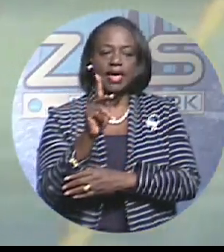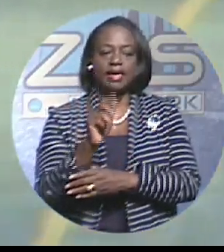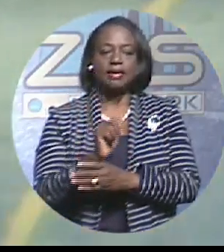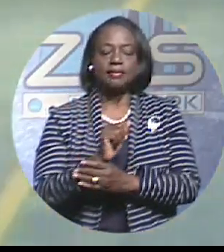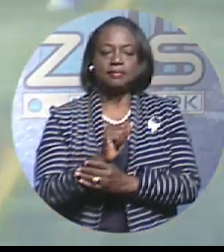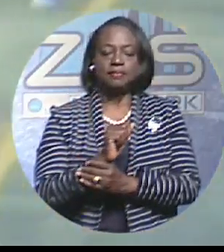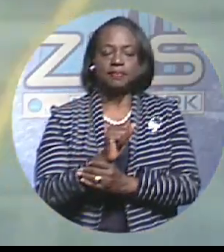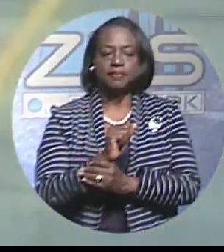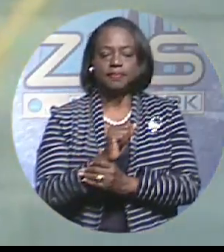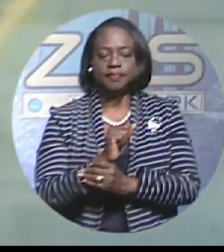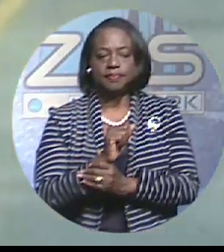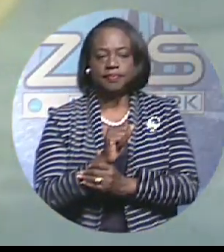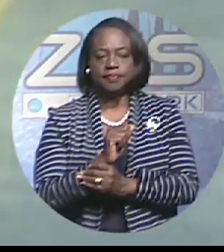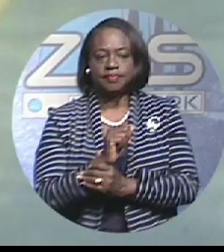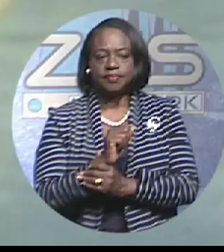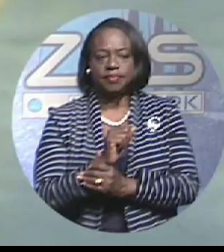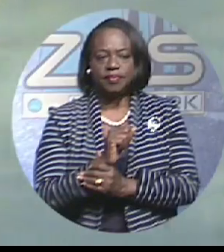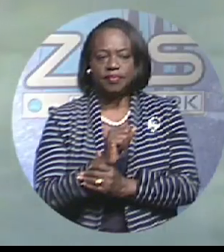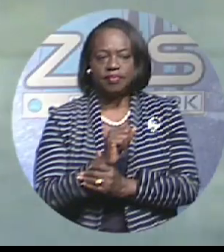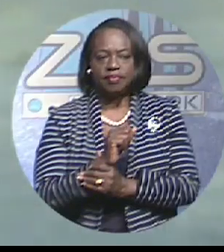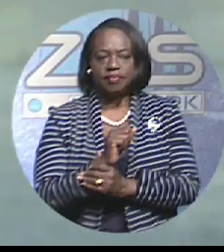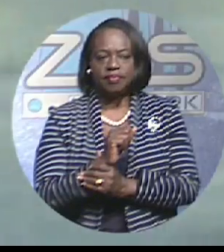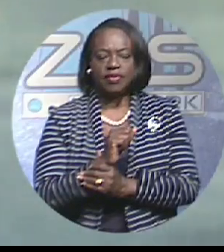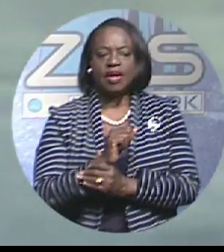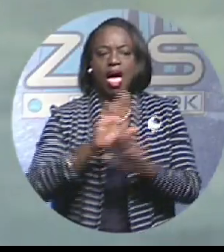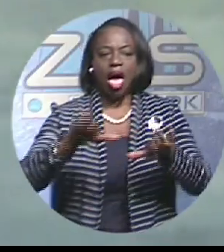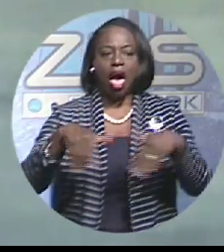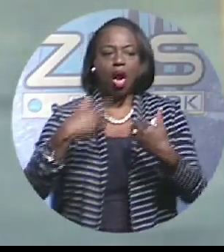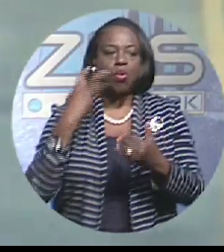A little bit tired. How was the competition out there?